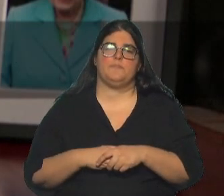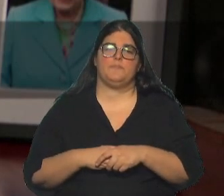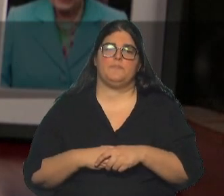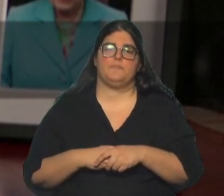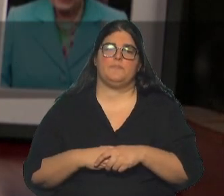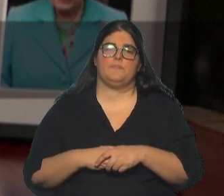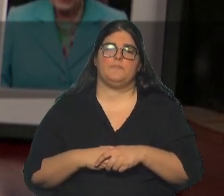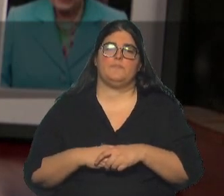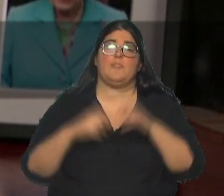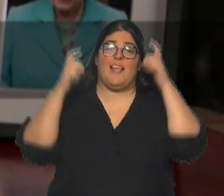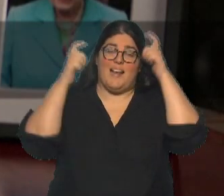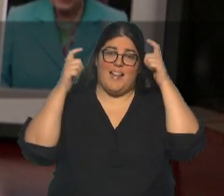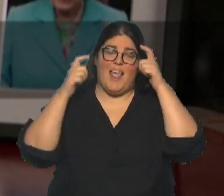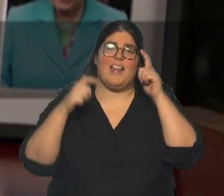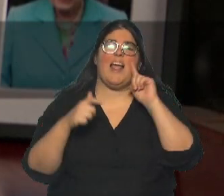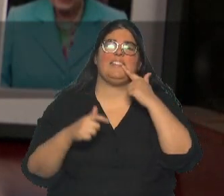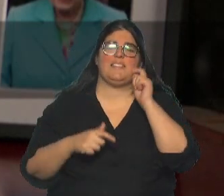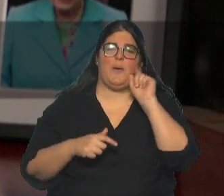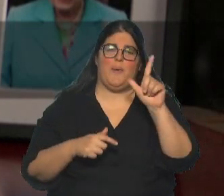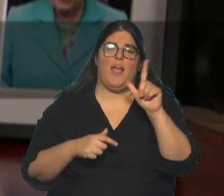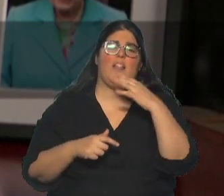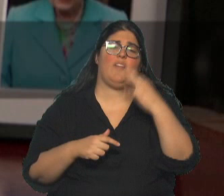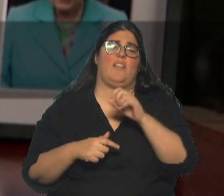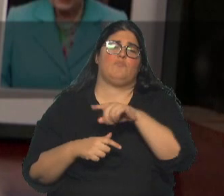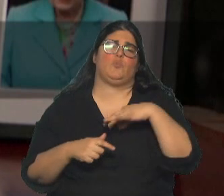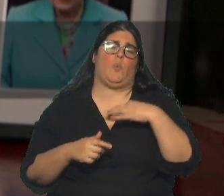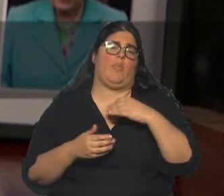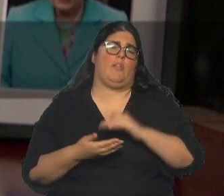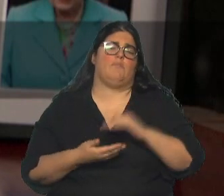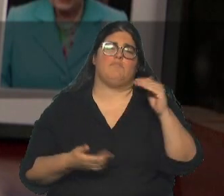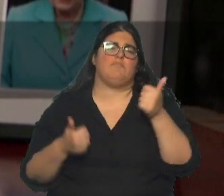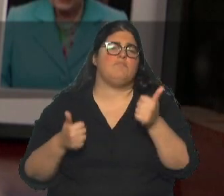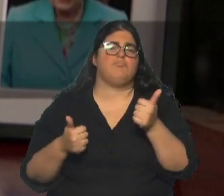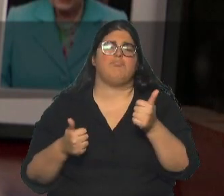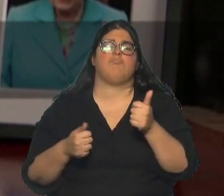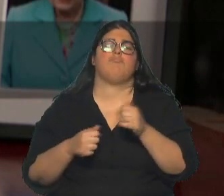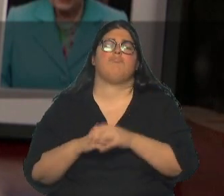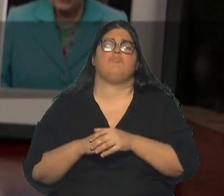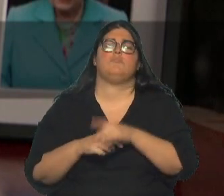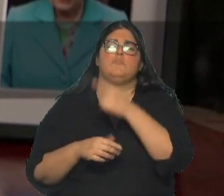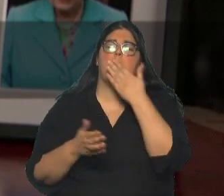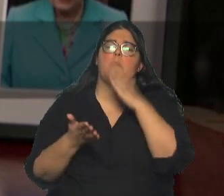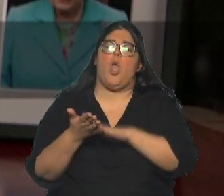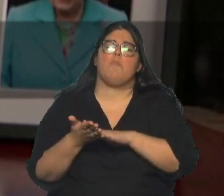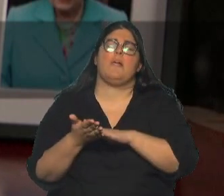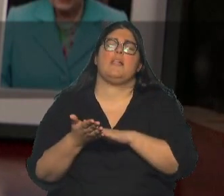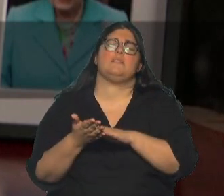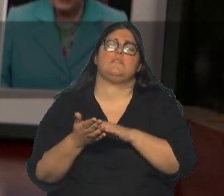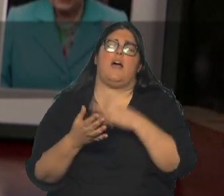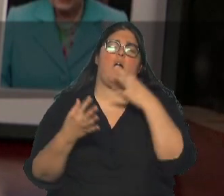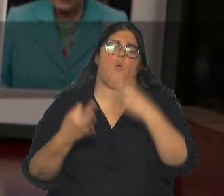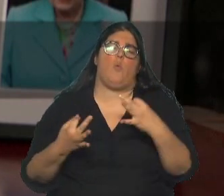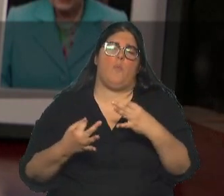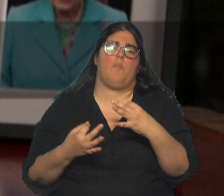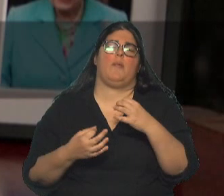Queen Elizabeth was a life well lived, a promise with destiny kept, and she is mourned